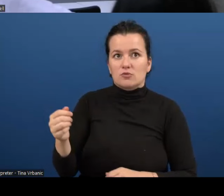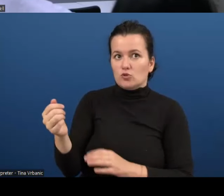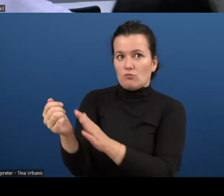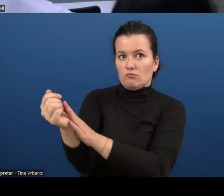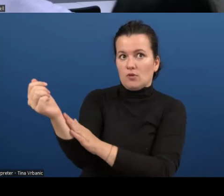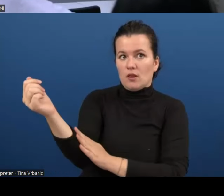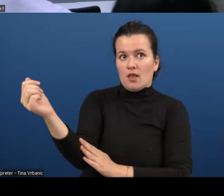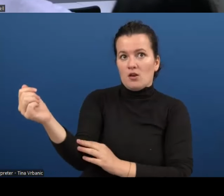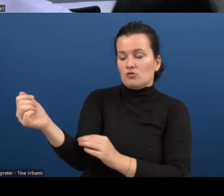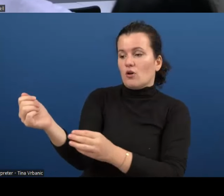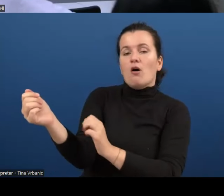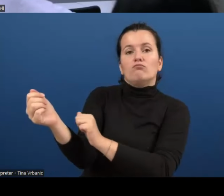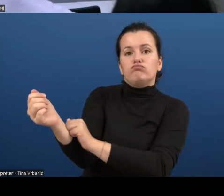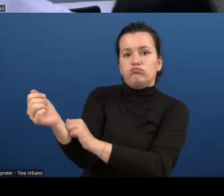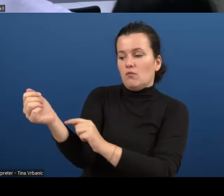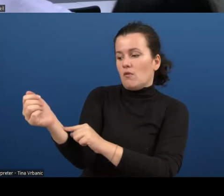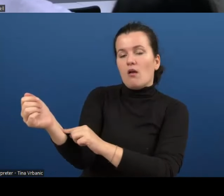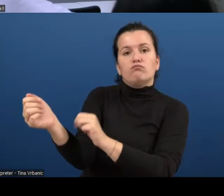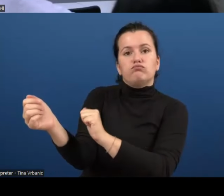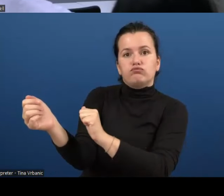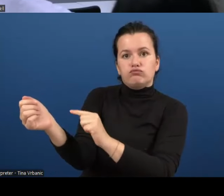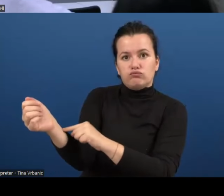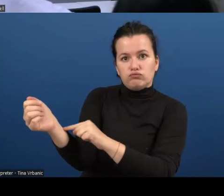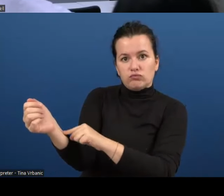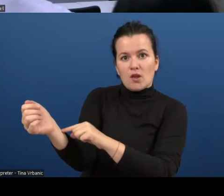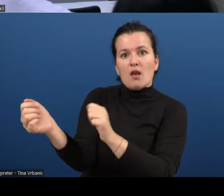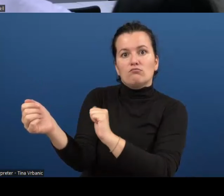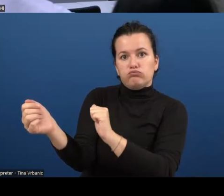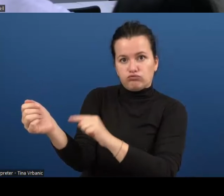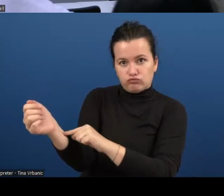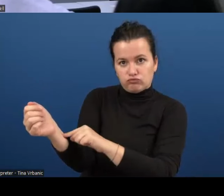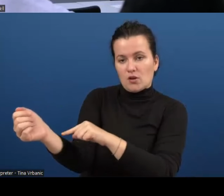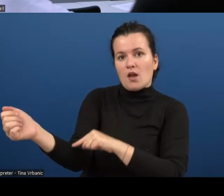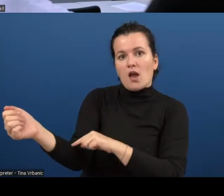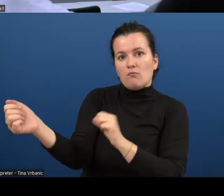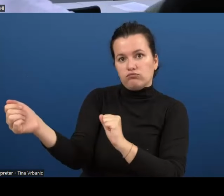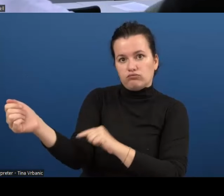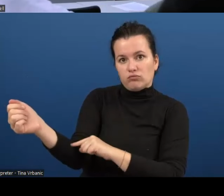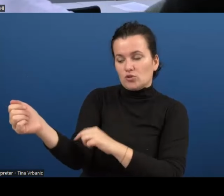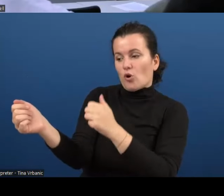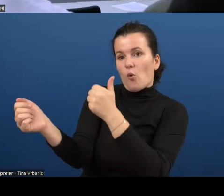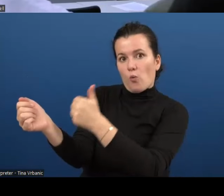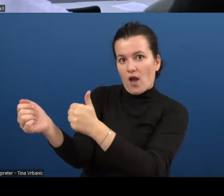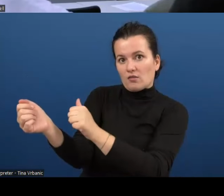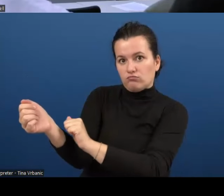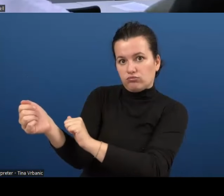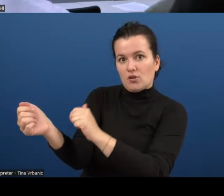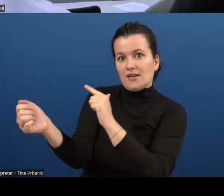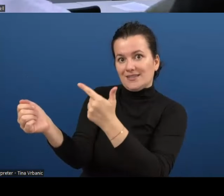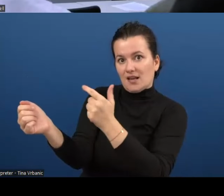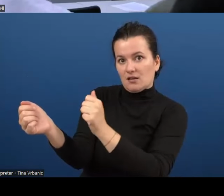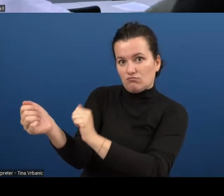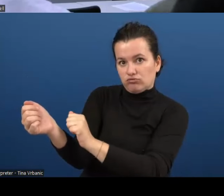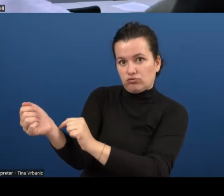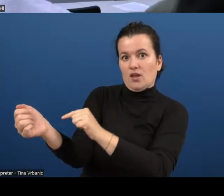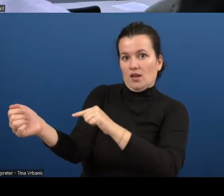at one location and then a third one at another location. You can do it with 2 locations,